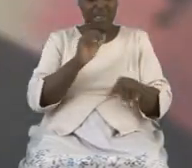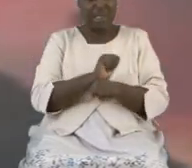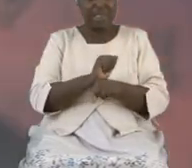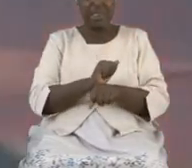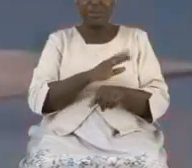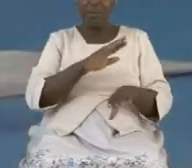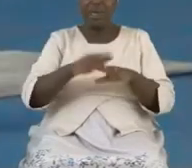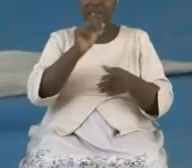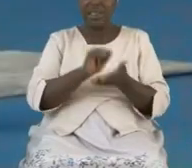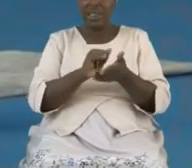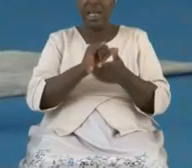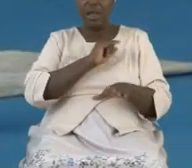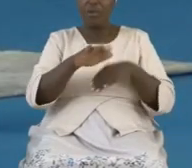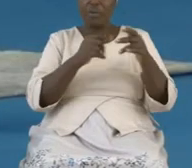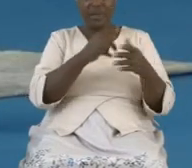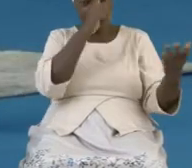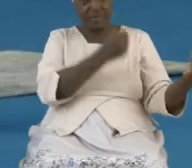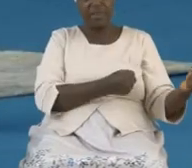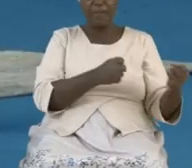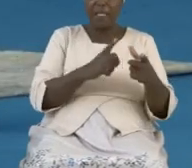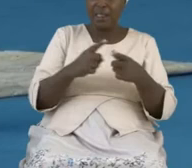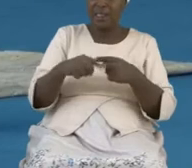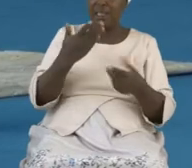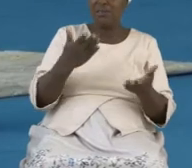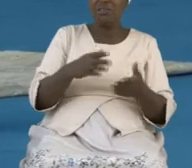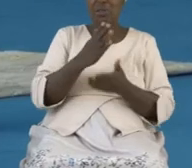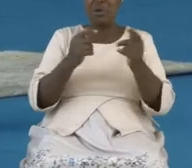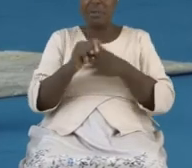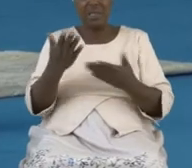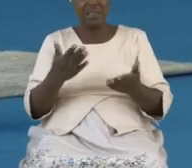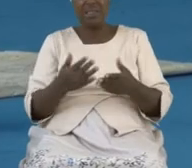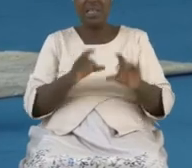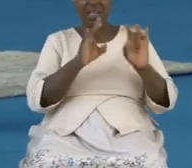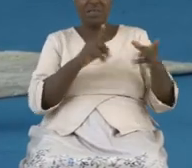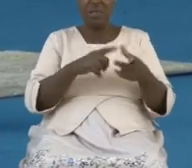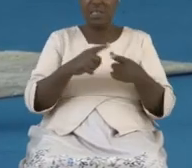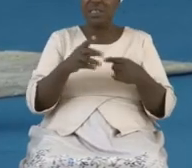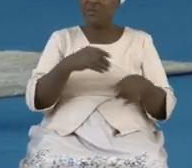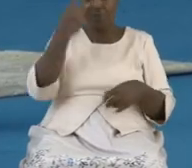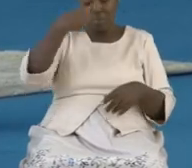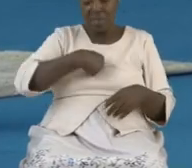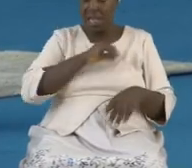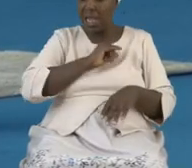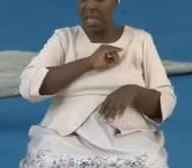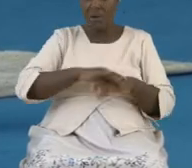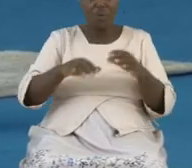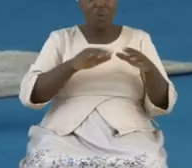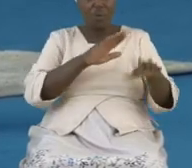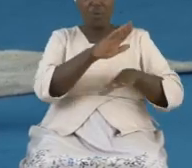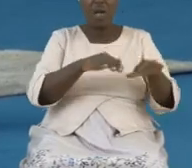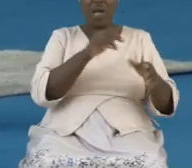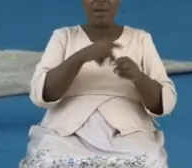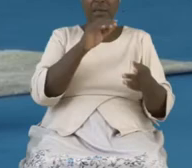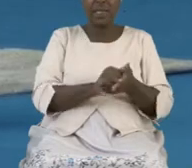They might malign you and slander you. I don't walk by that. I walk by faith. The world